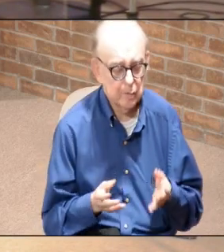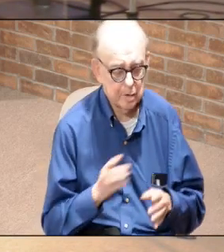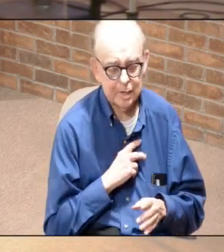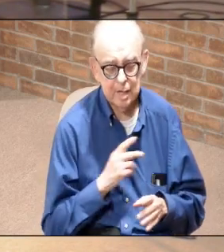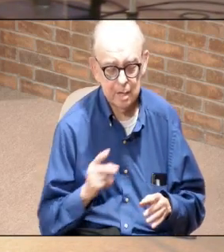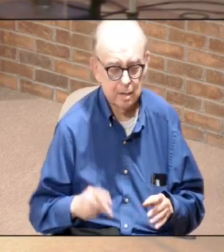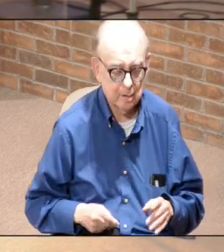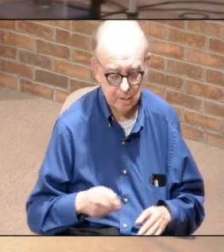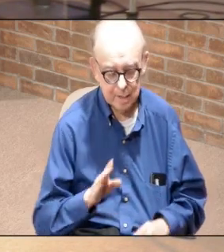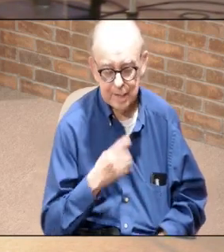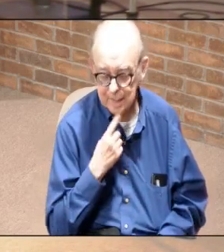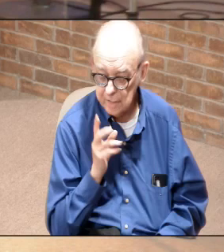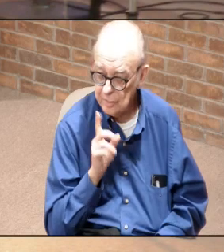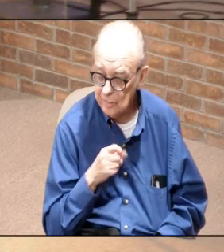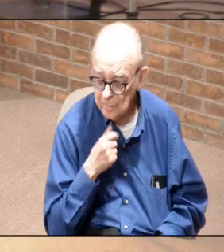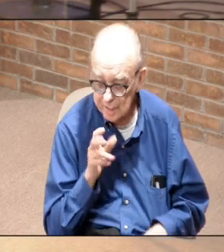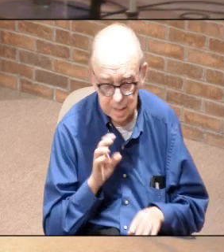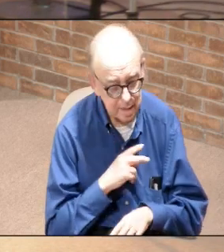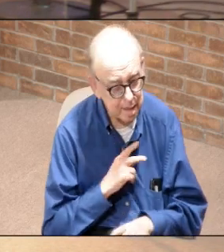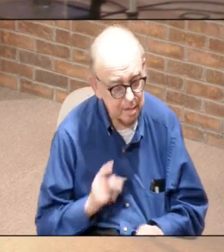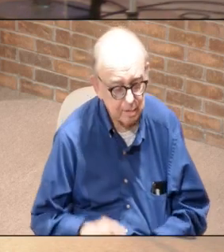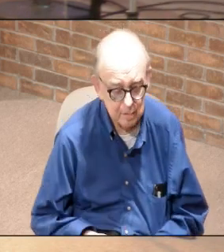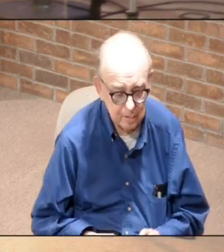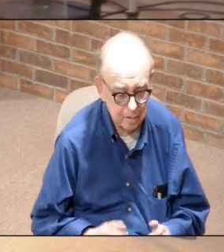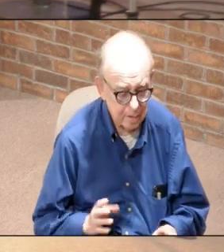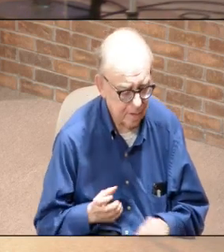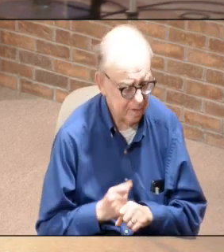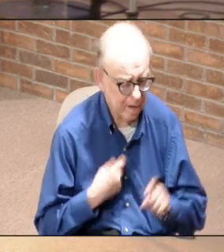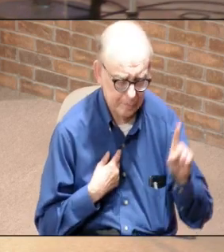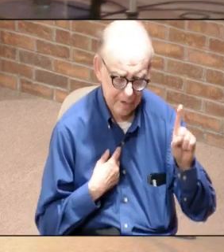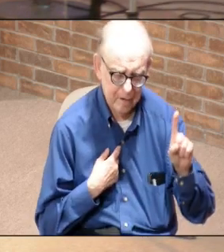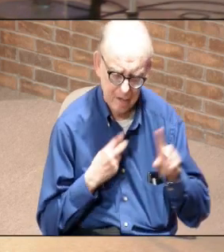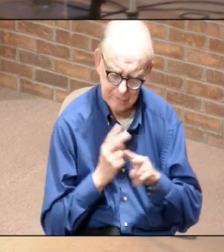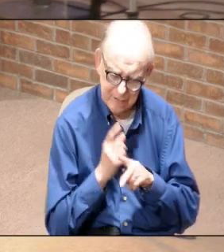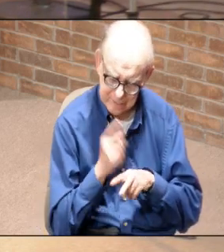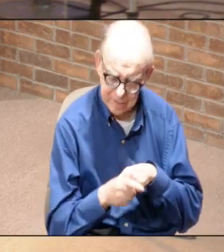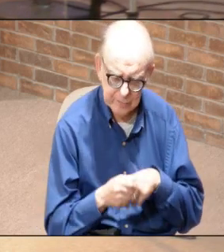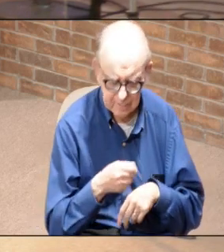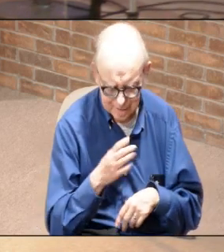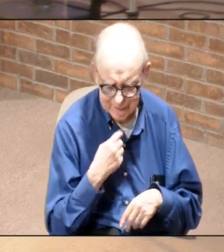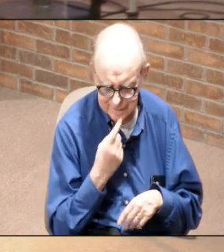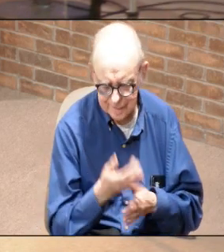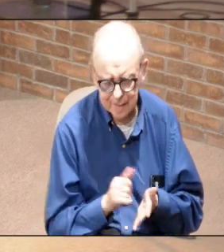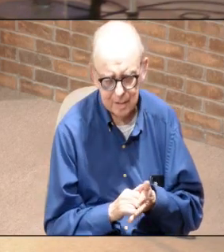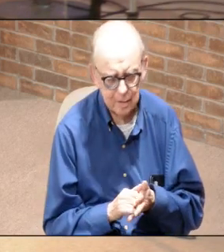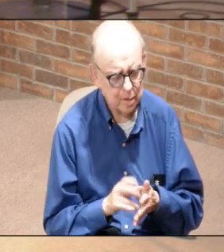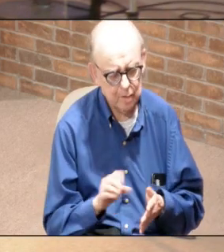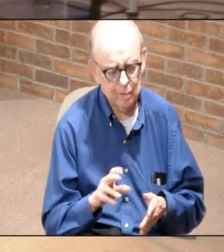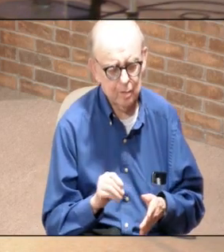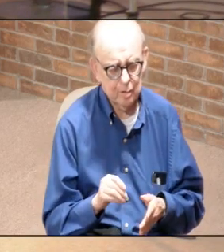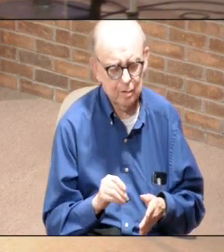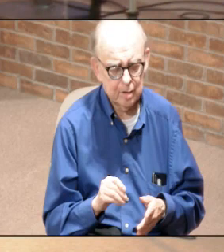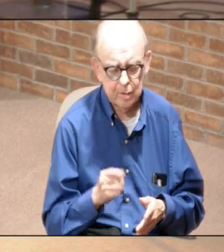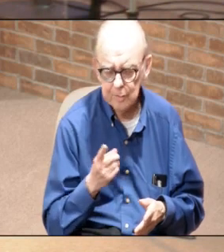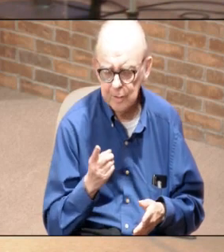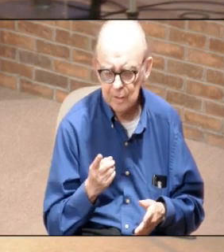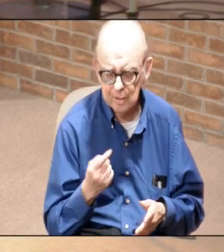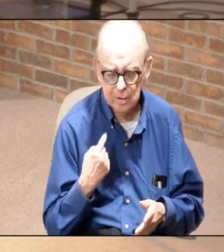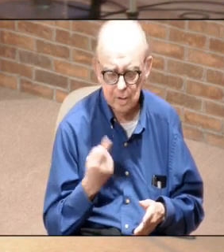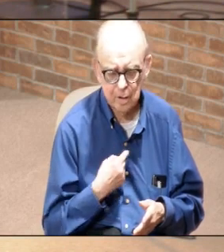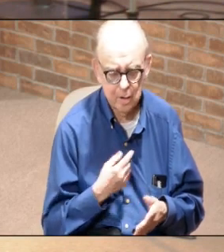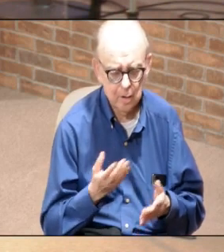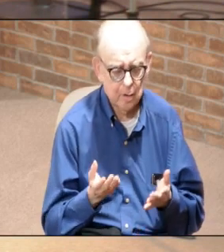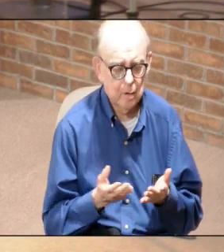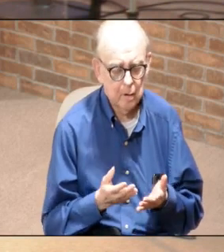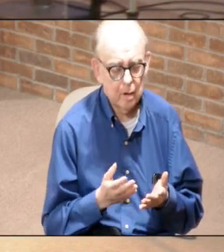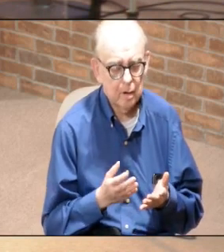king. And God says, you don't need a king. You got me. I'll take care of you. No, you don't understand. We want to be